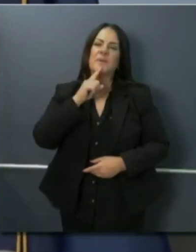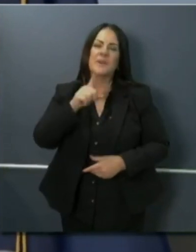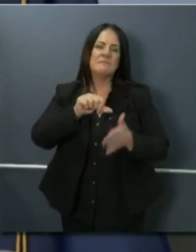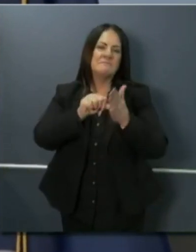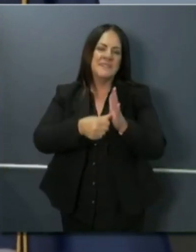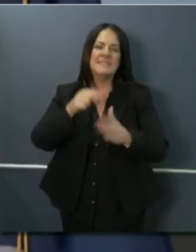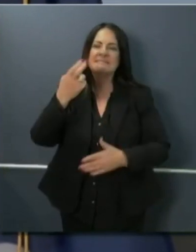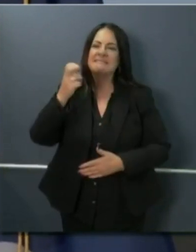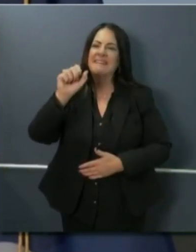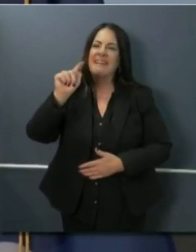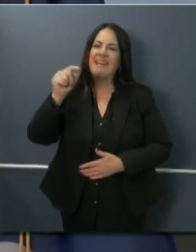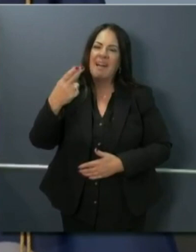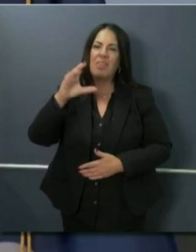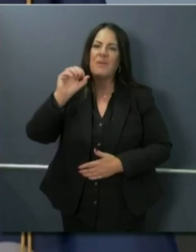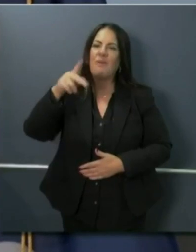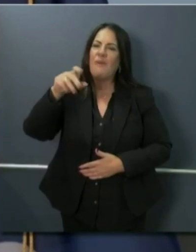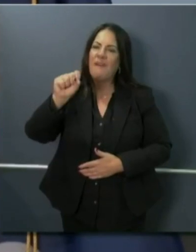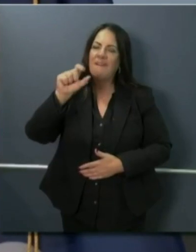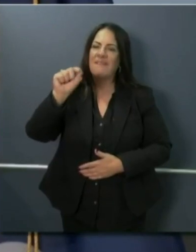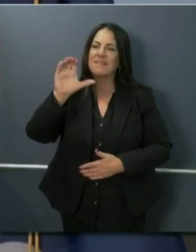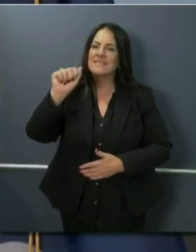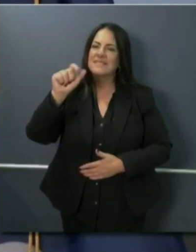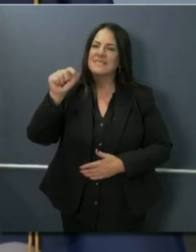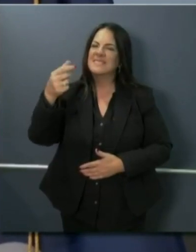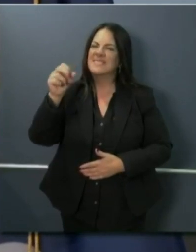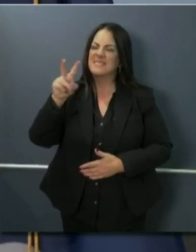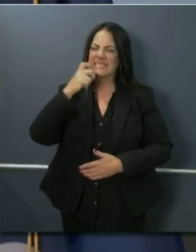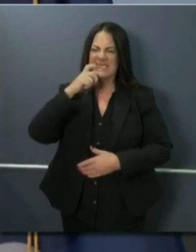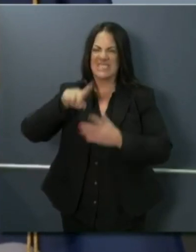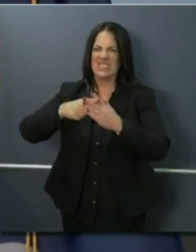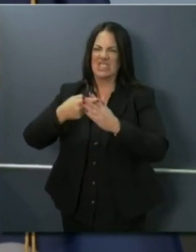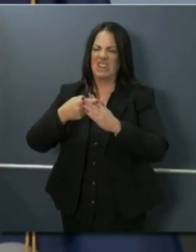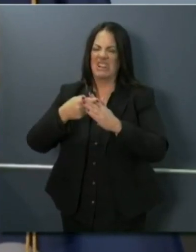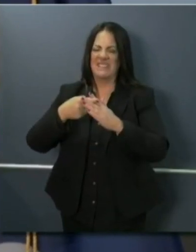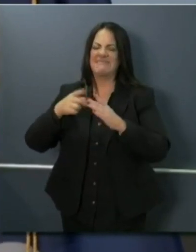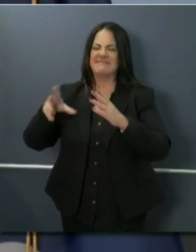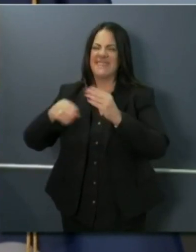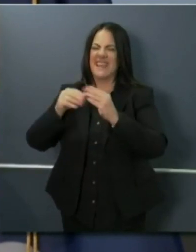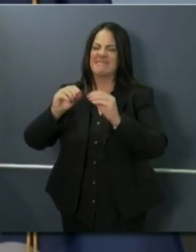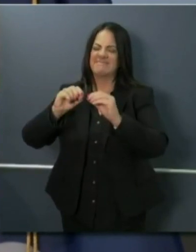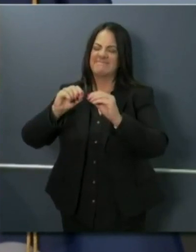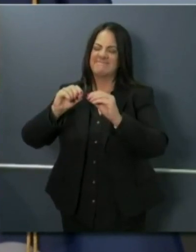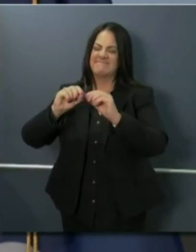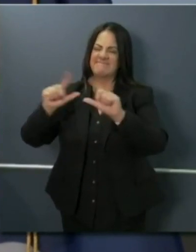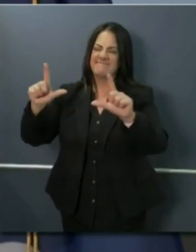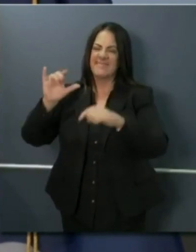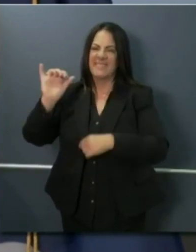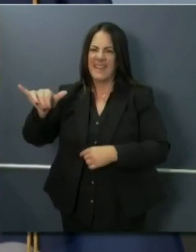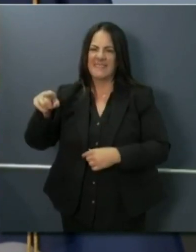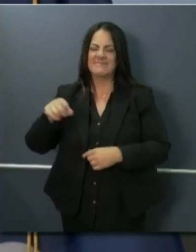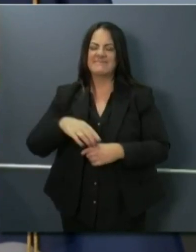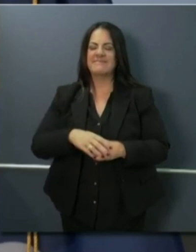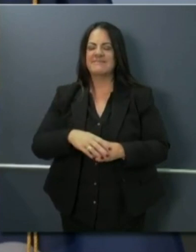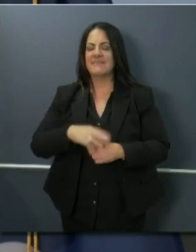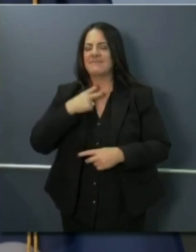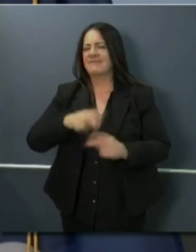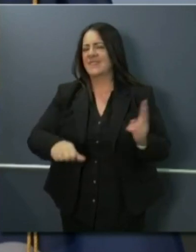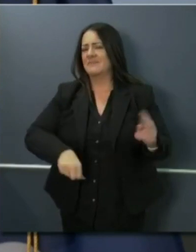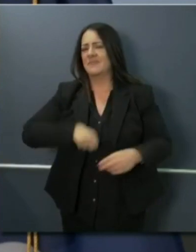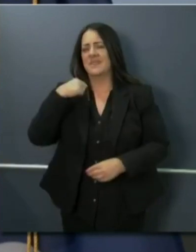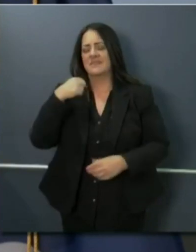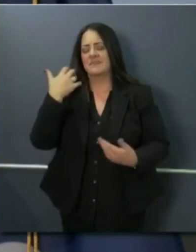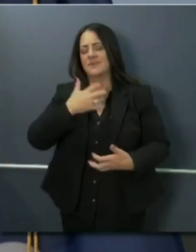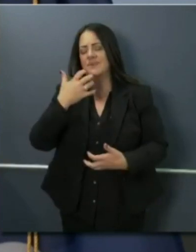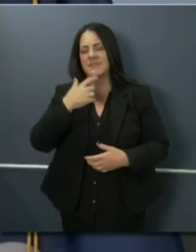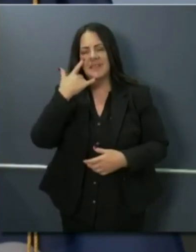healthcore.ca.gov site, but we just got it up and operationalized. Look, I want to just make this point. I'm very proud. You know, California has some of the, well,